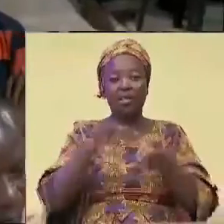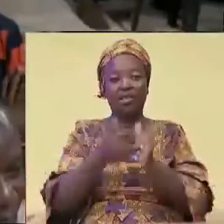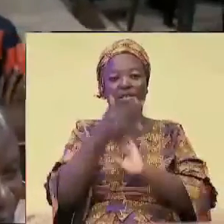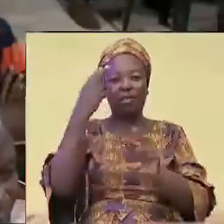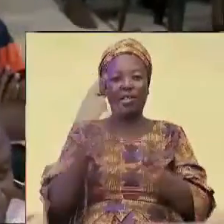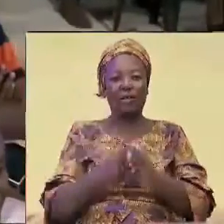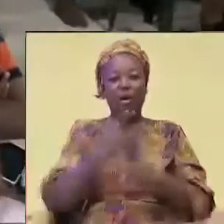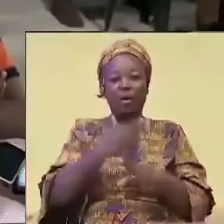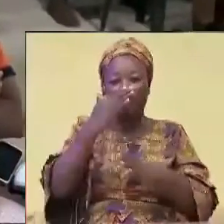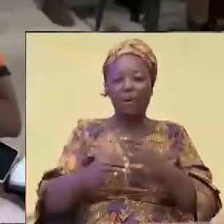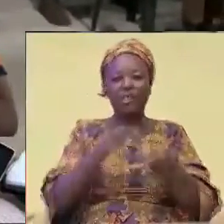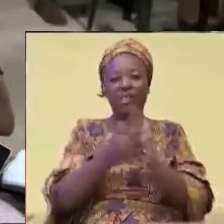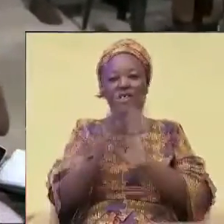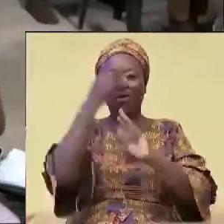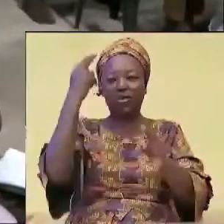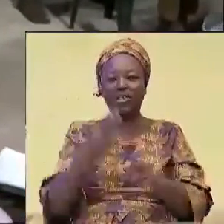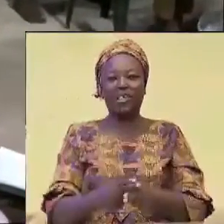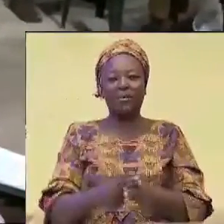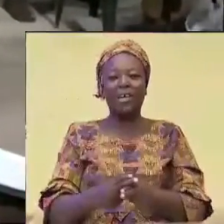Whole.